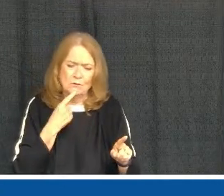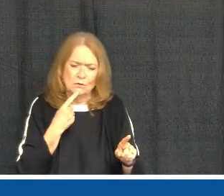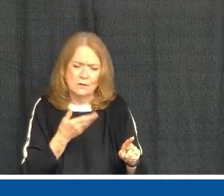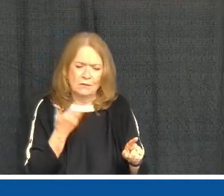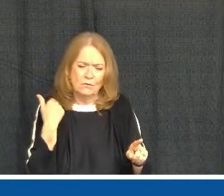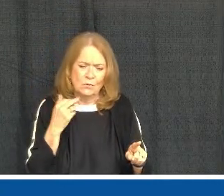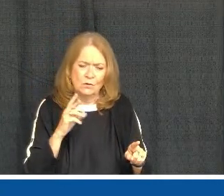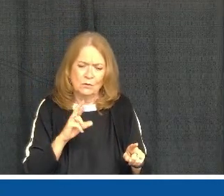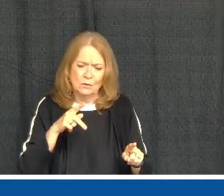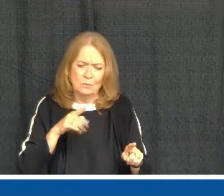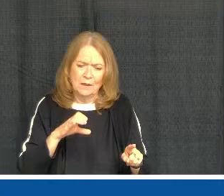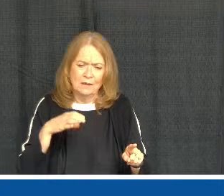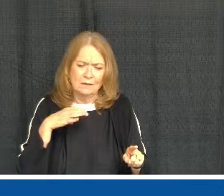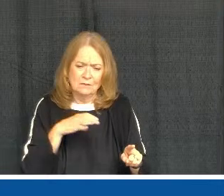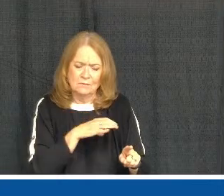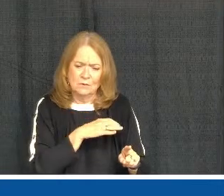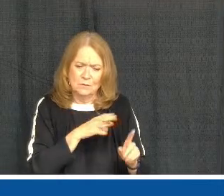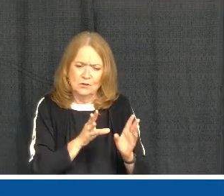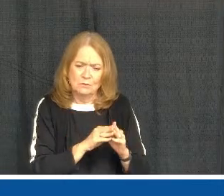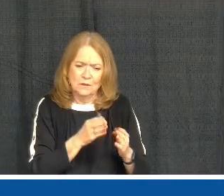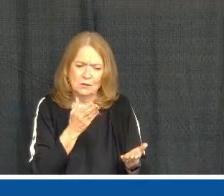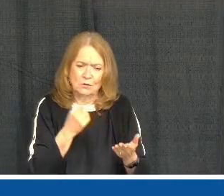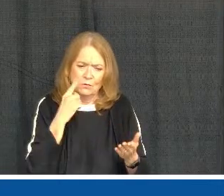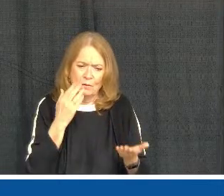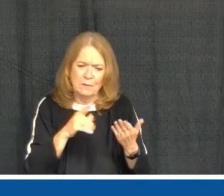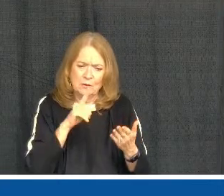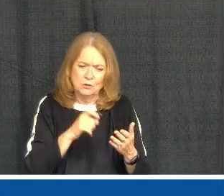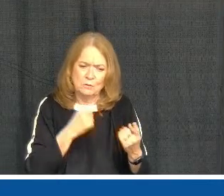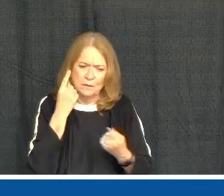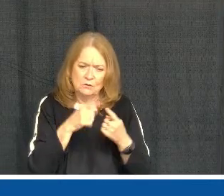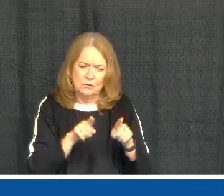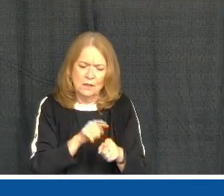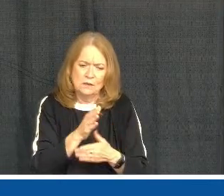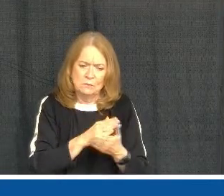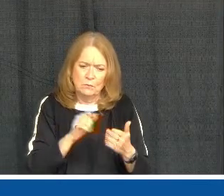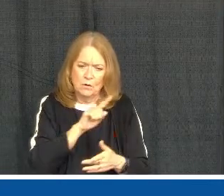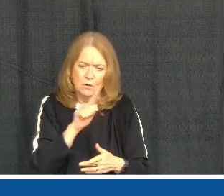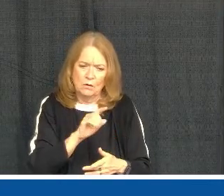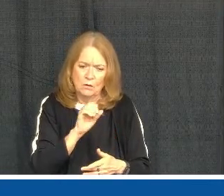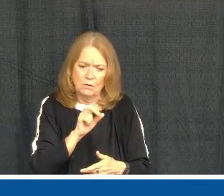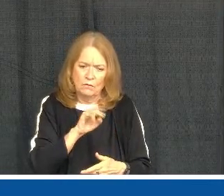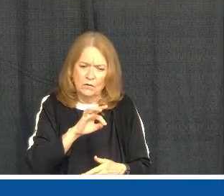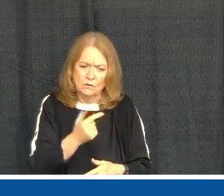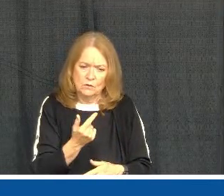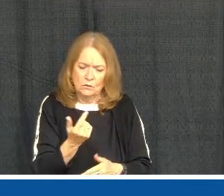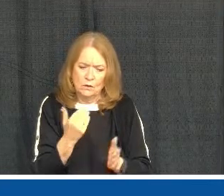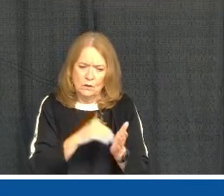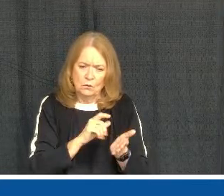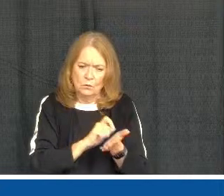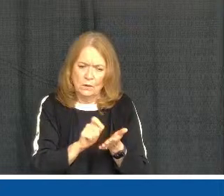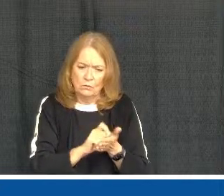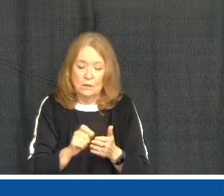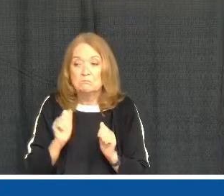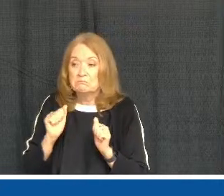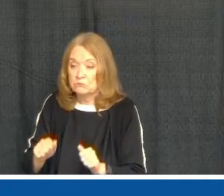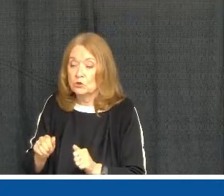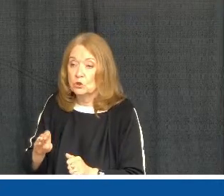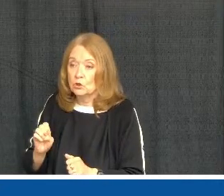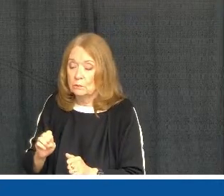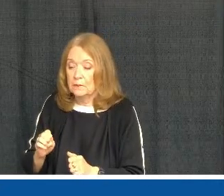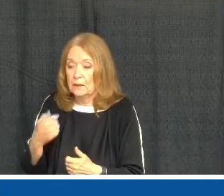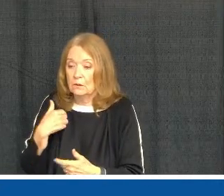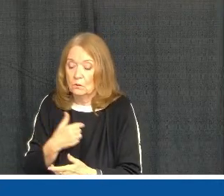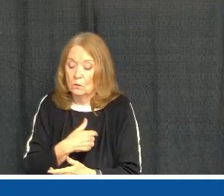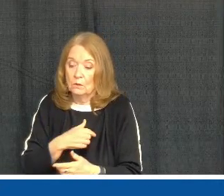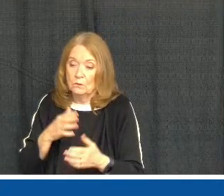Planning Commission meeting that you thought maybe it should be something that's considered as part of the zoning rewrite? It could be. You know, we'll definitely march through